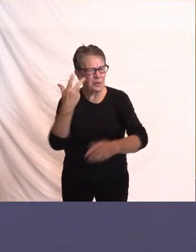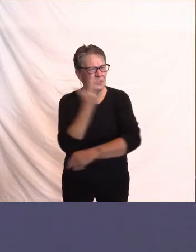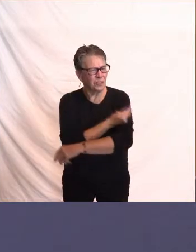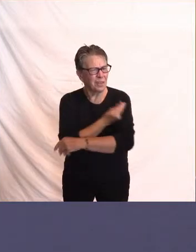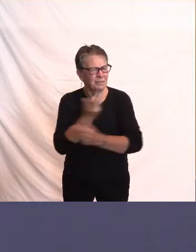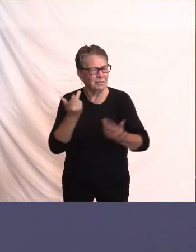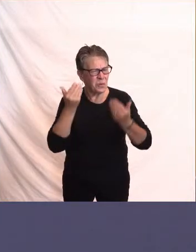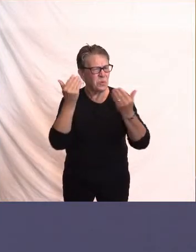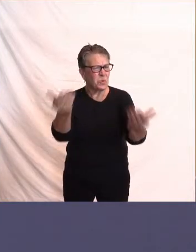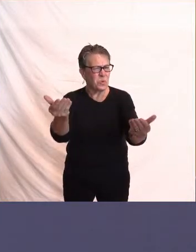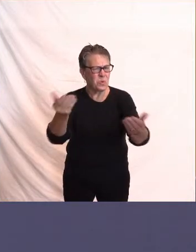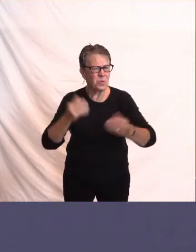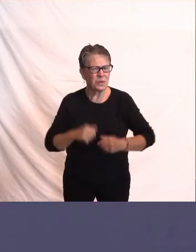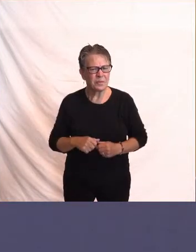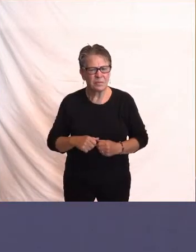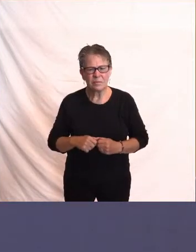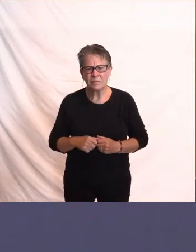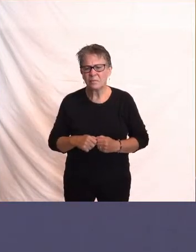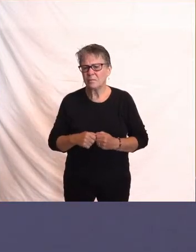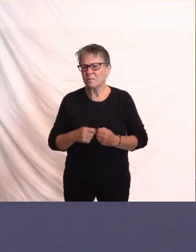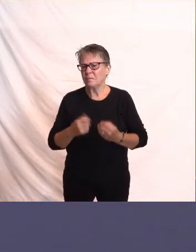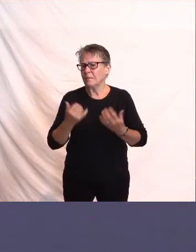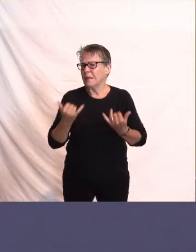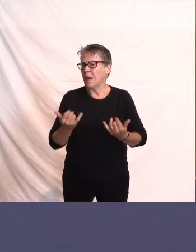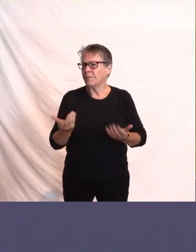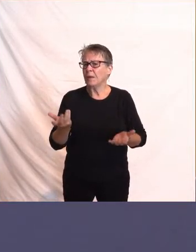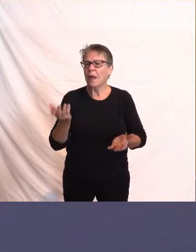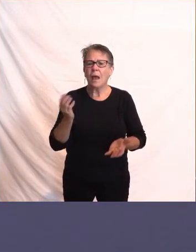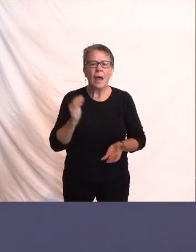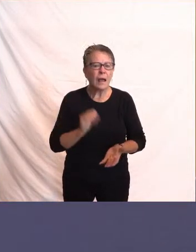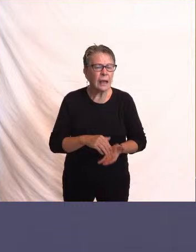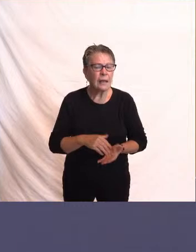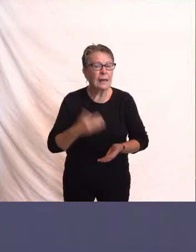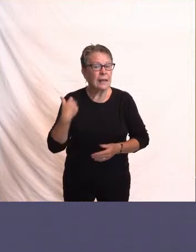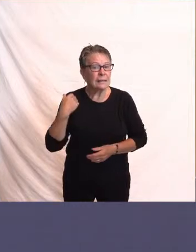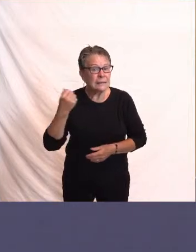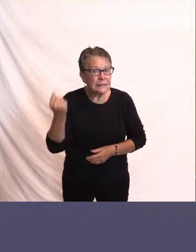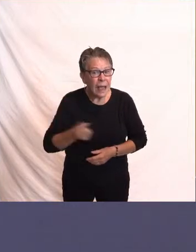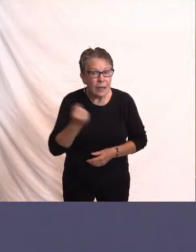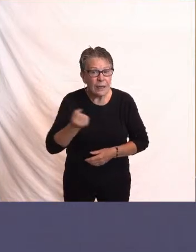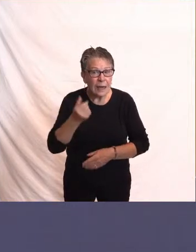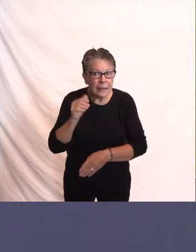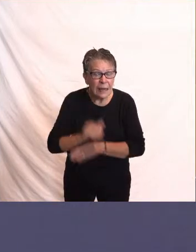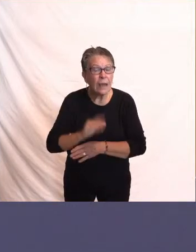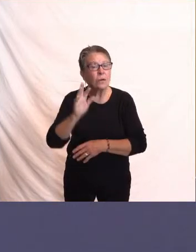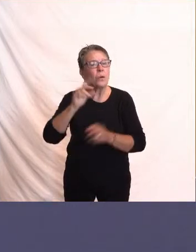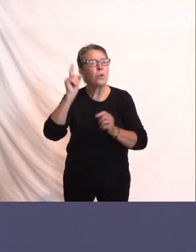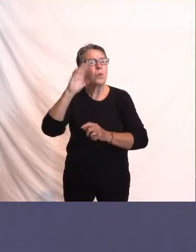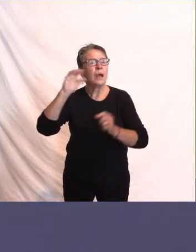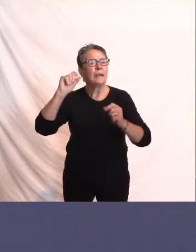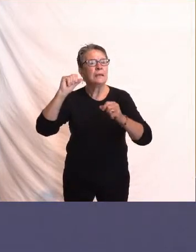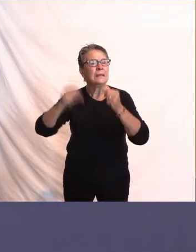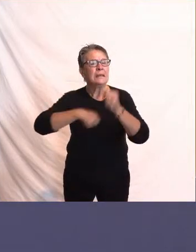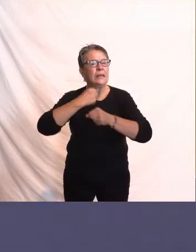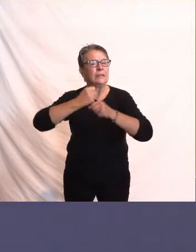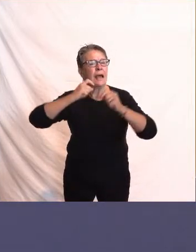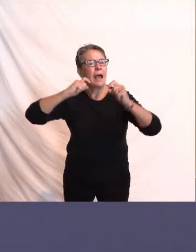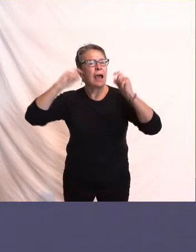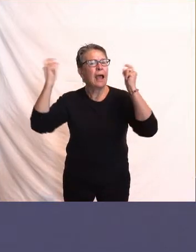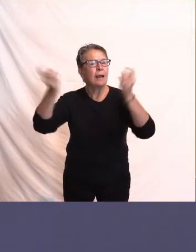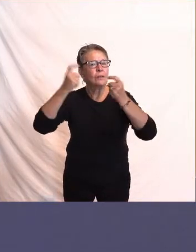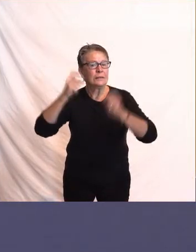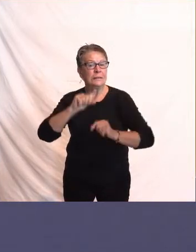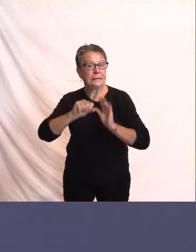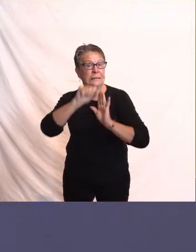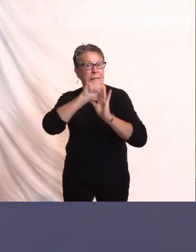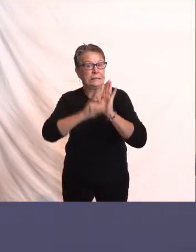was incredibly special. We got a FEMA call later today. Weather's a little bit choppy. Anything you've got on any of those fronts